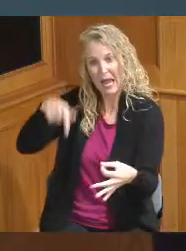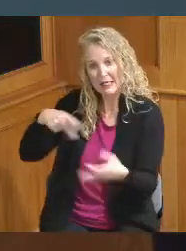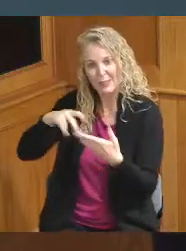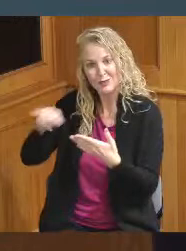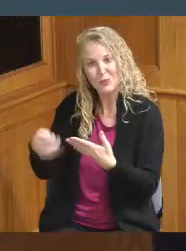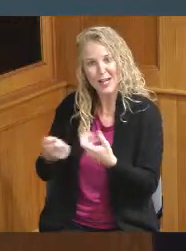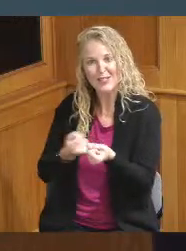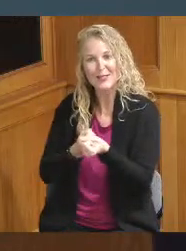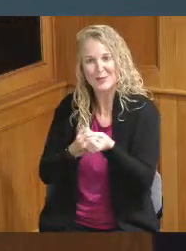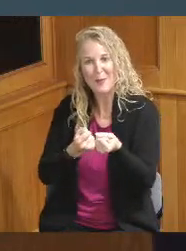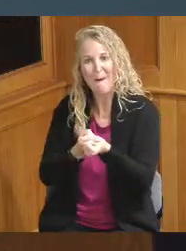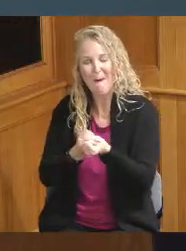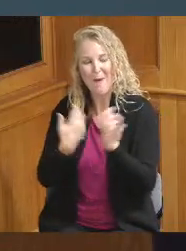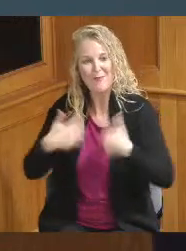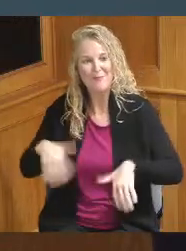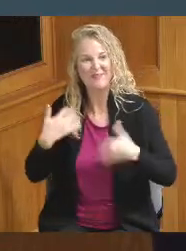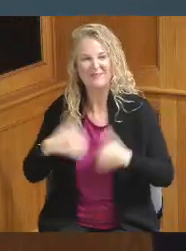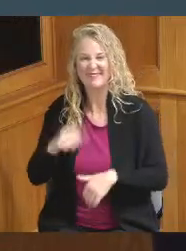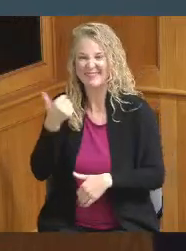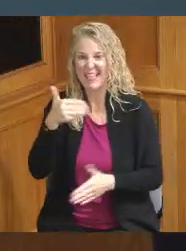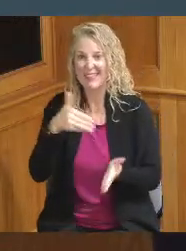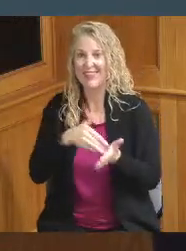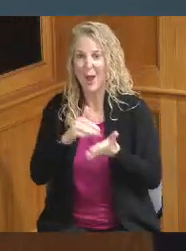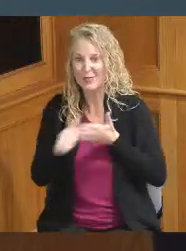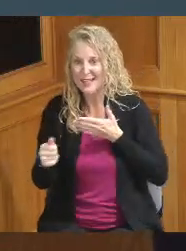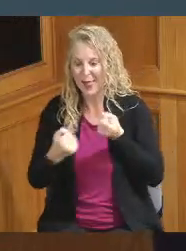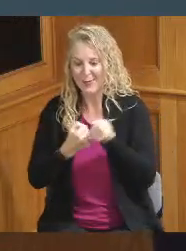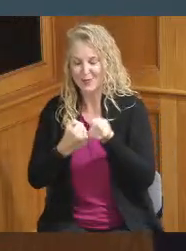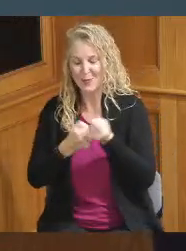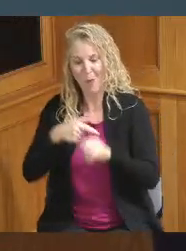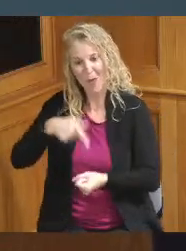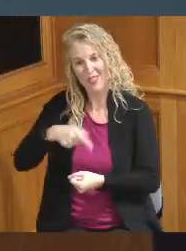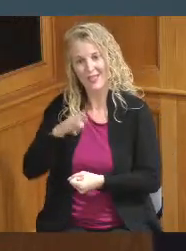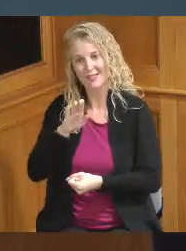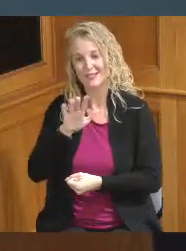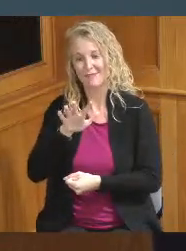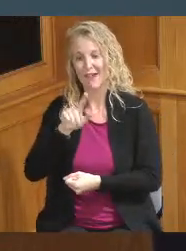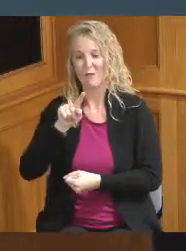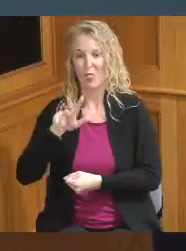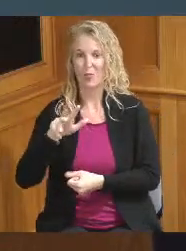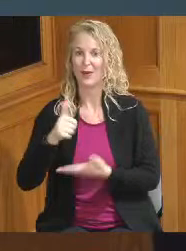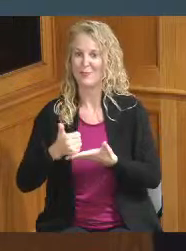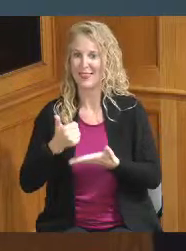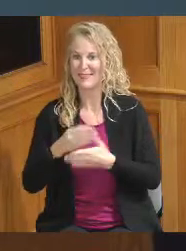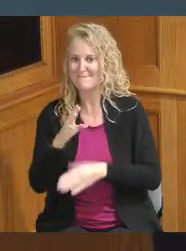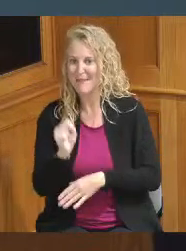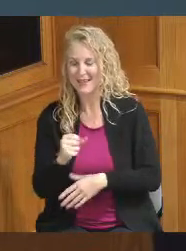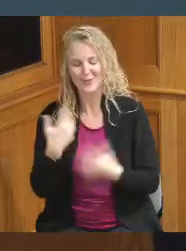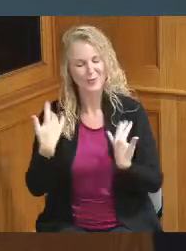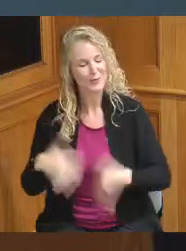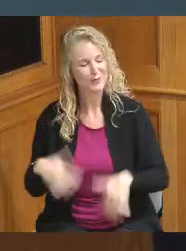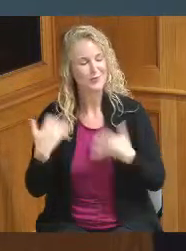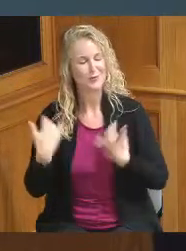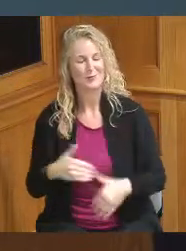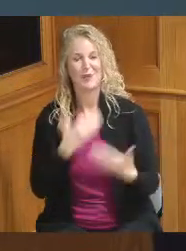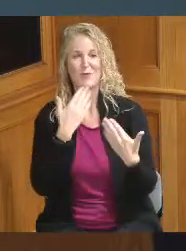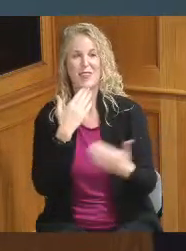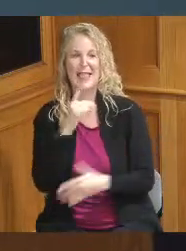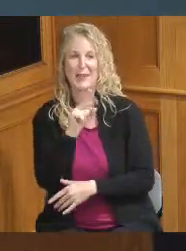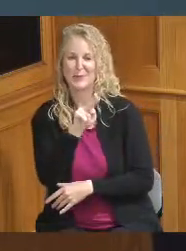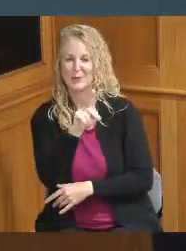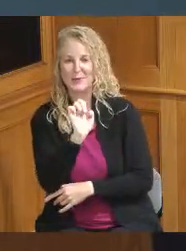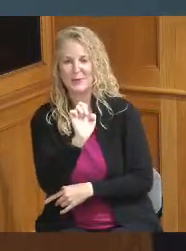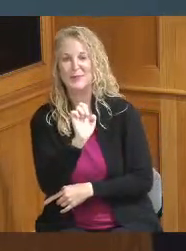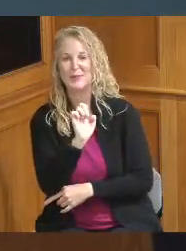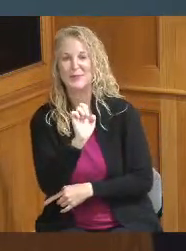project. And they presented a check for $10,000 for the 513 relief bus, the work of the relief bus. And I want to thank them. And we